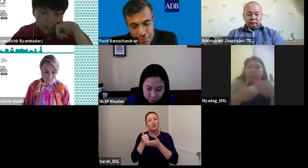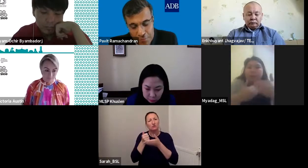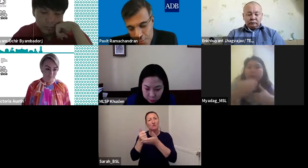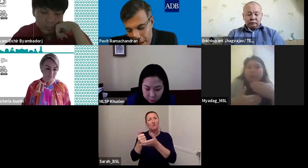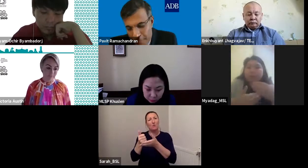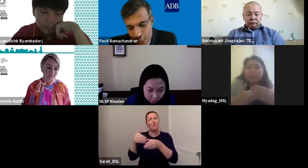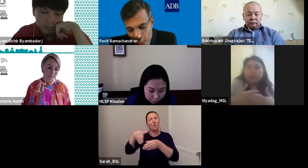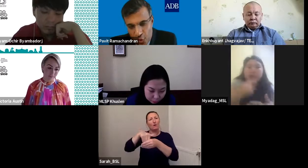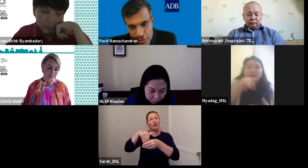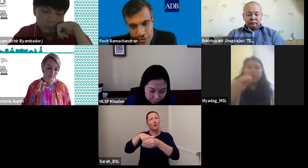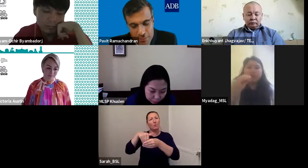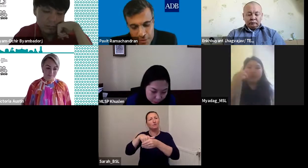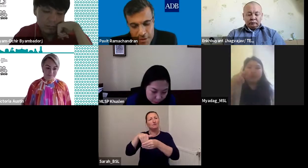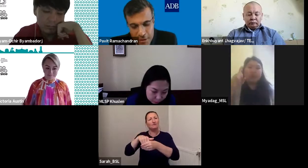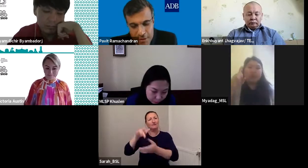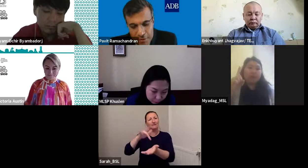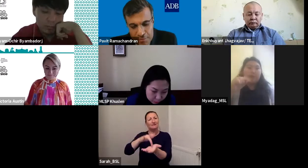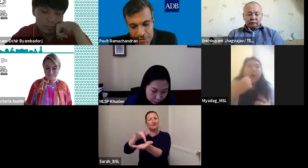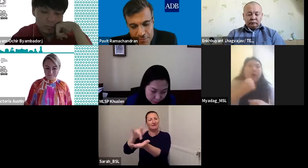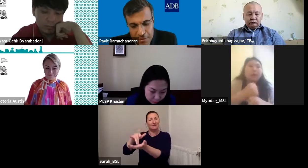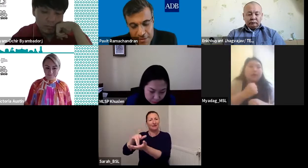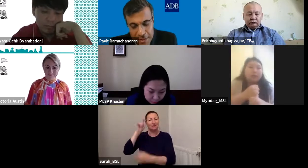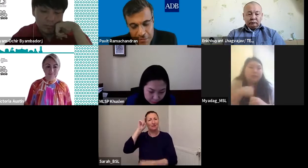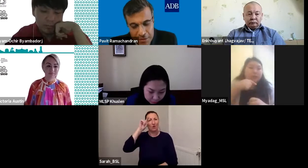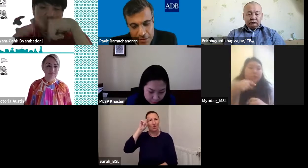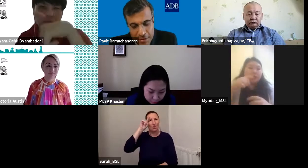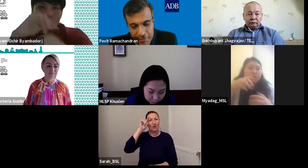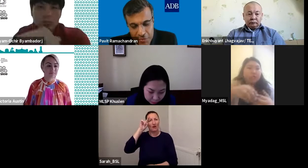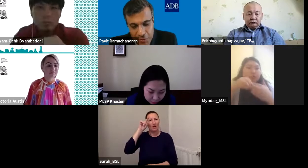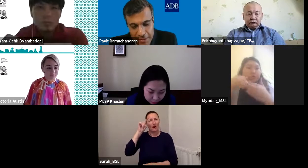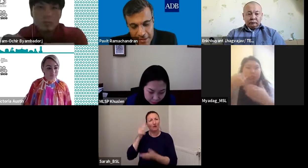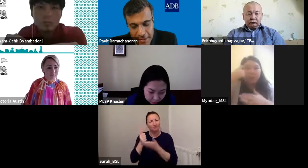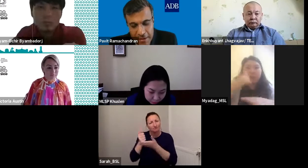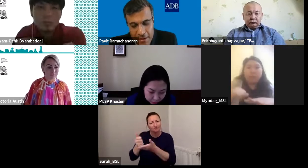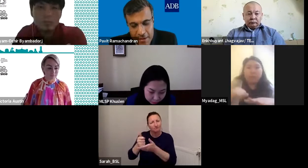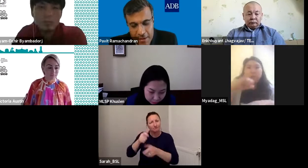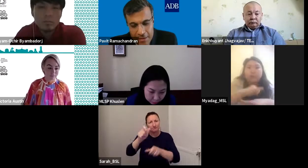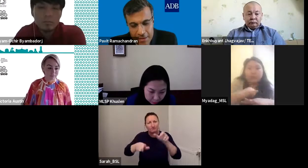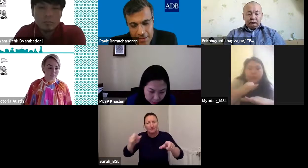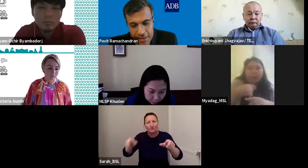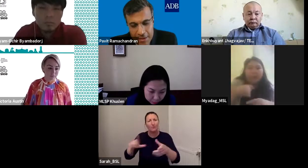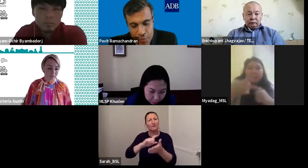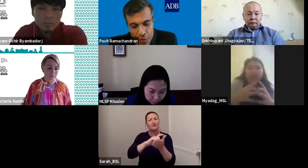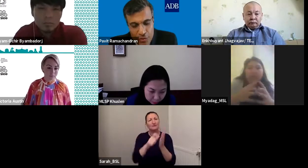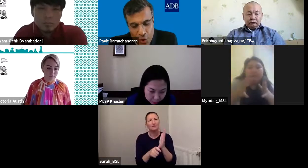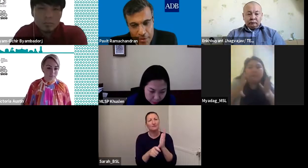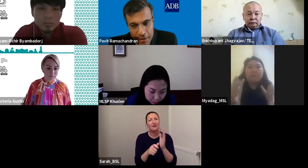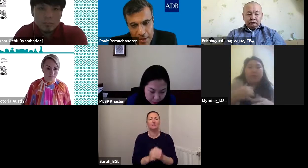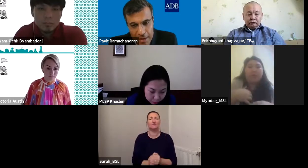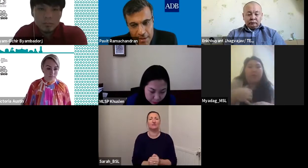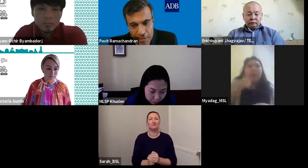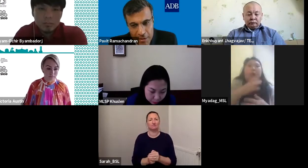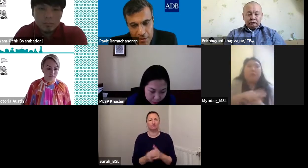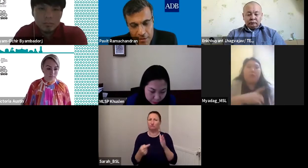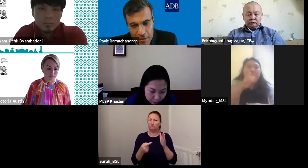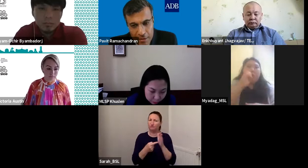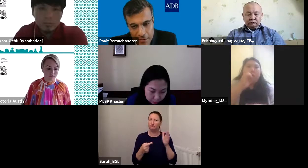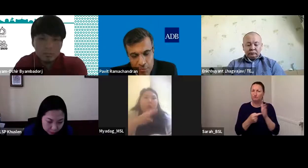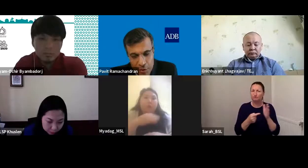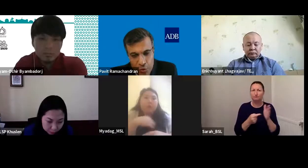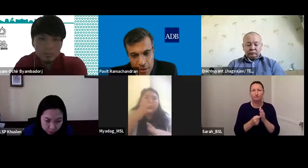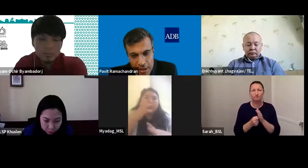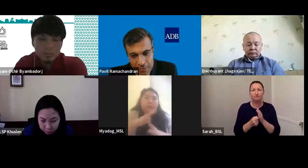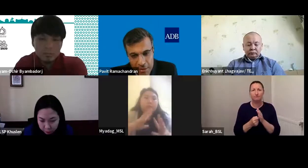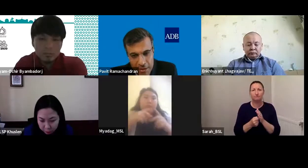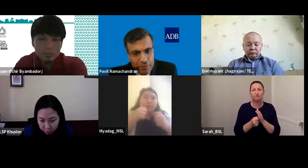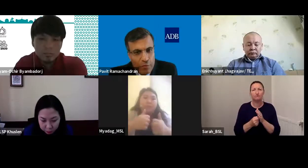Mongolia for disabled individuals. I think this is an important topic, and ADB here